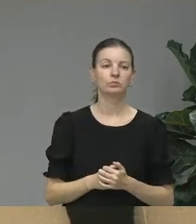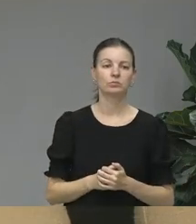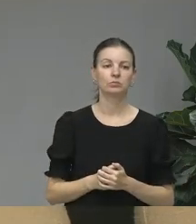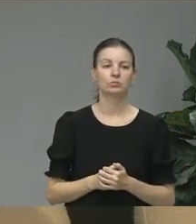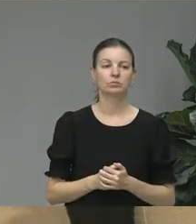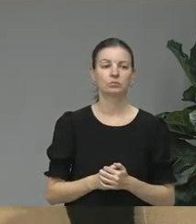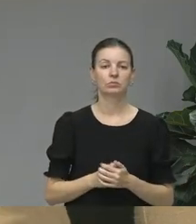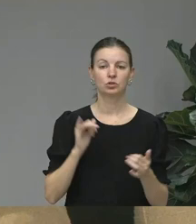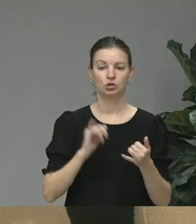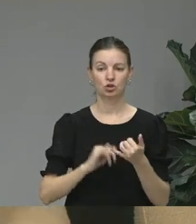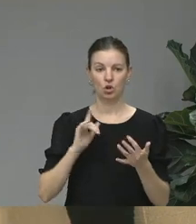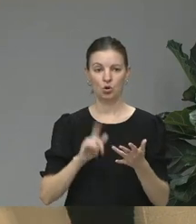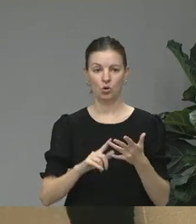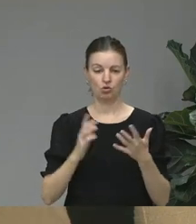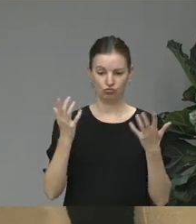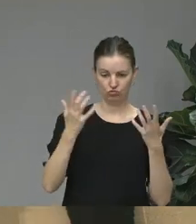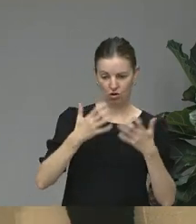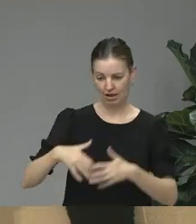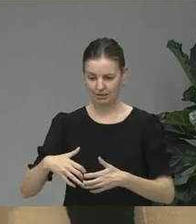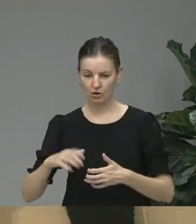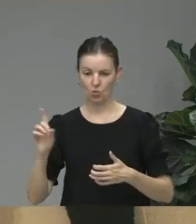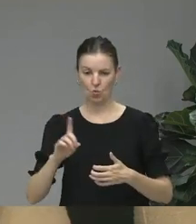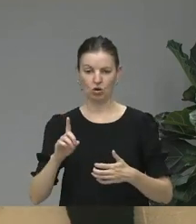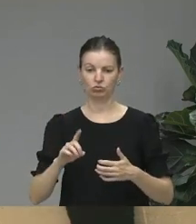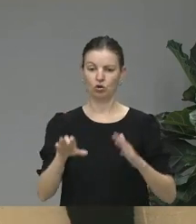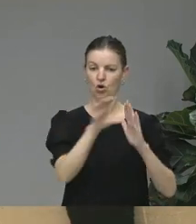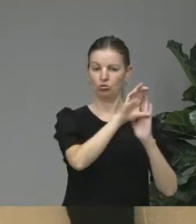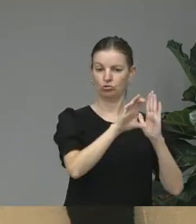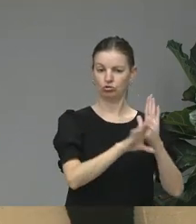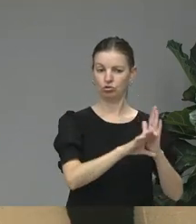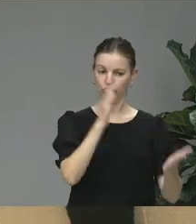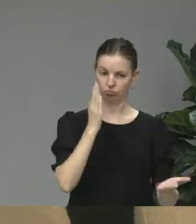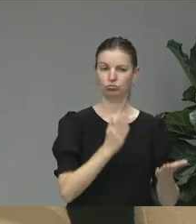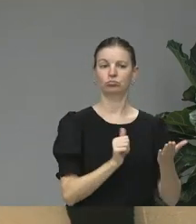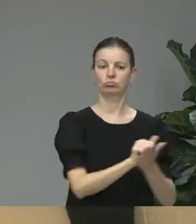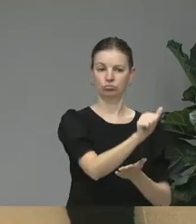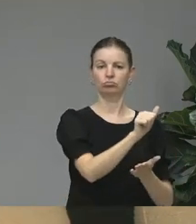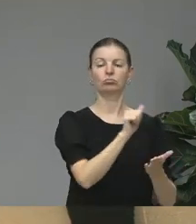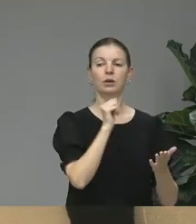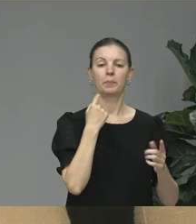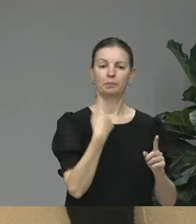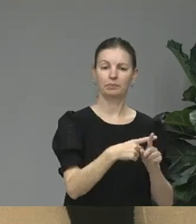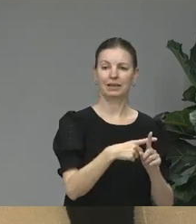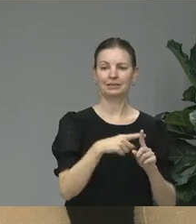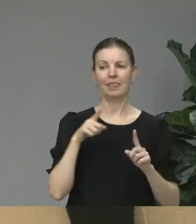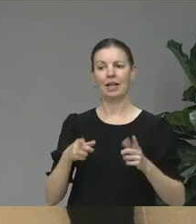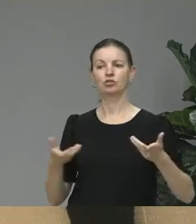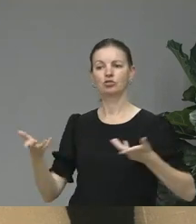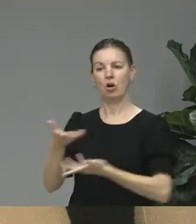it's a calibration of what is constitutionally sound and invoking that dialogue process with the other